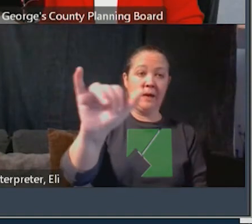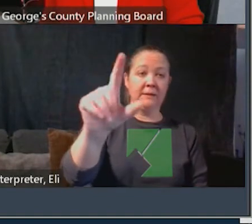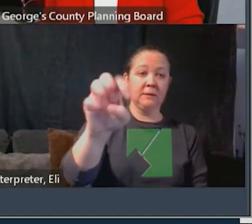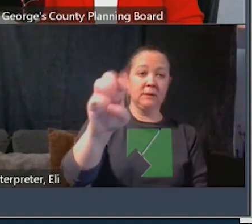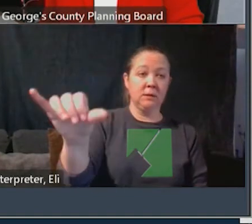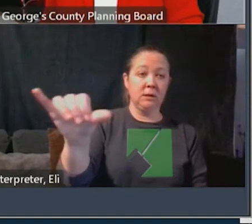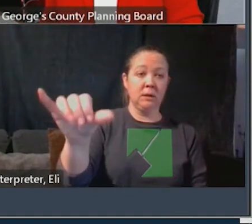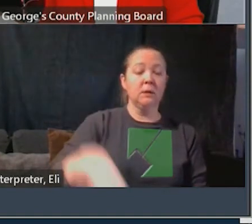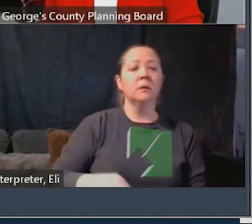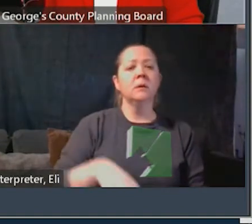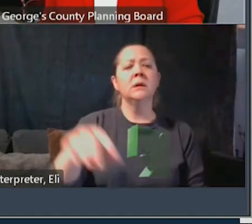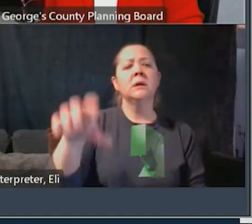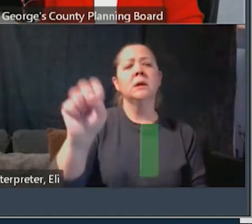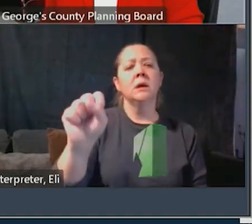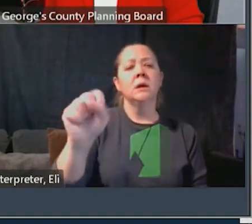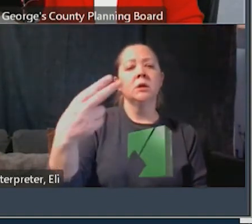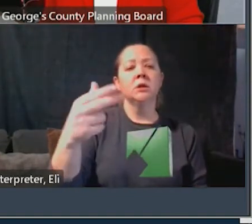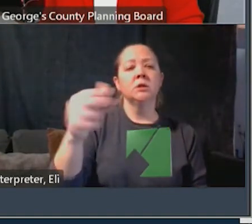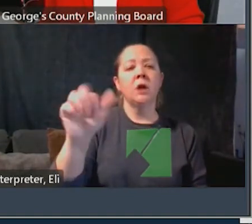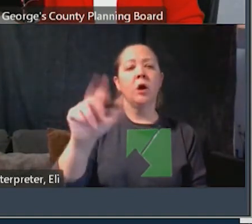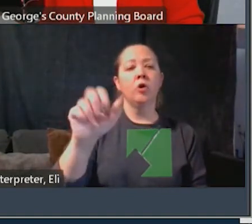Sharon Coker?